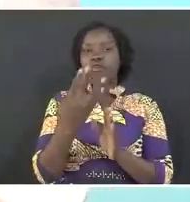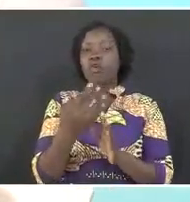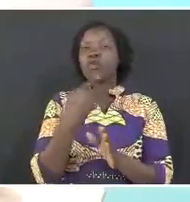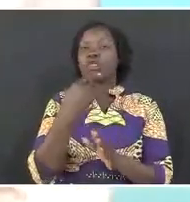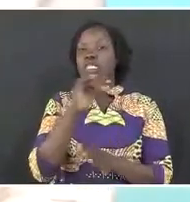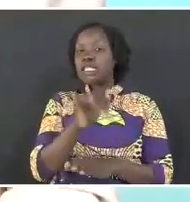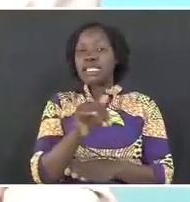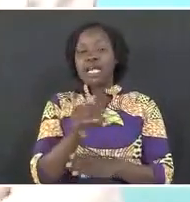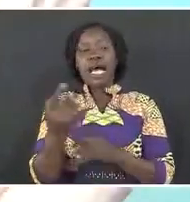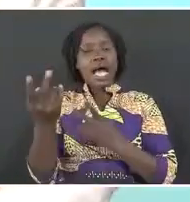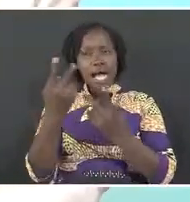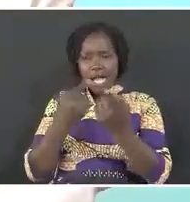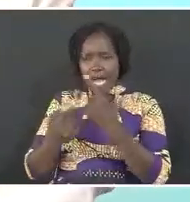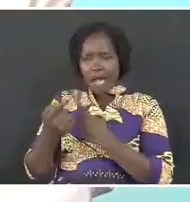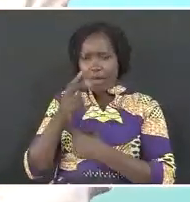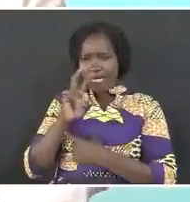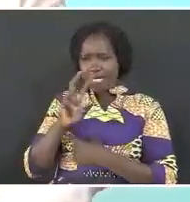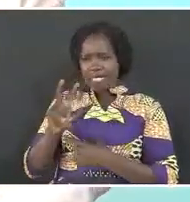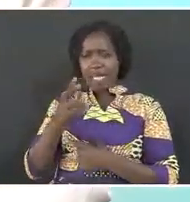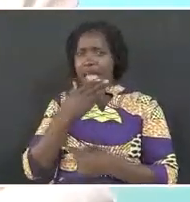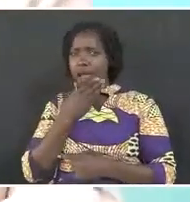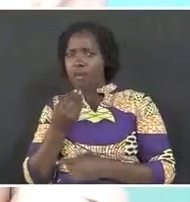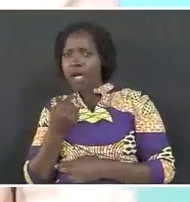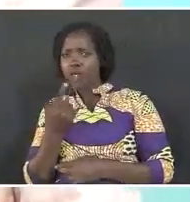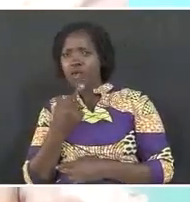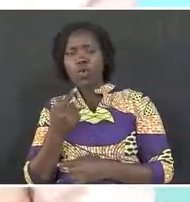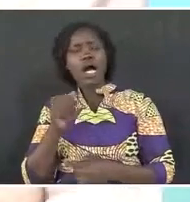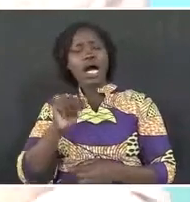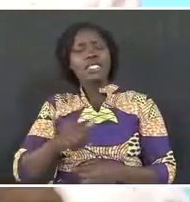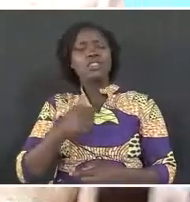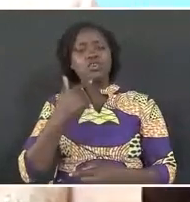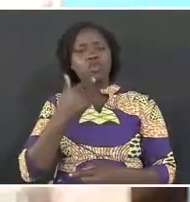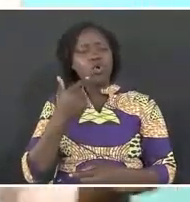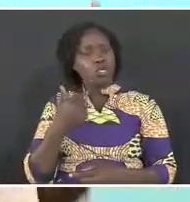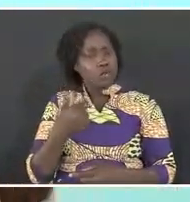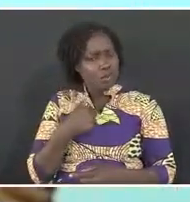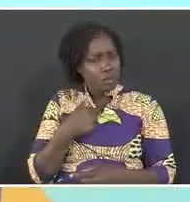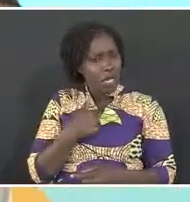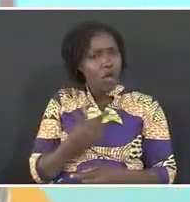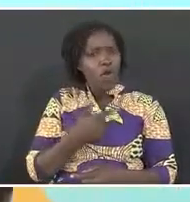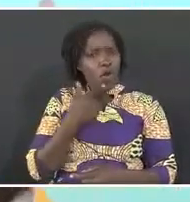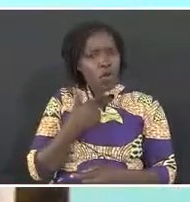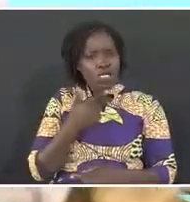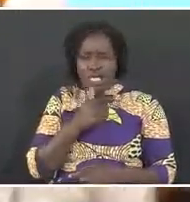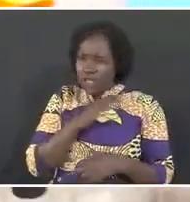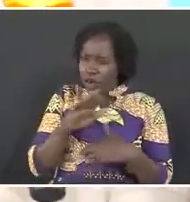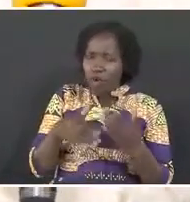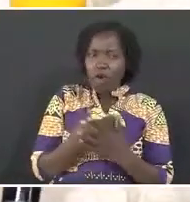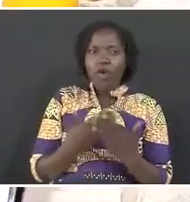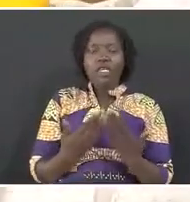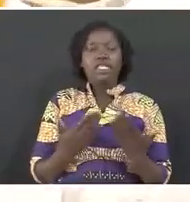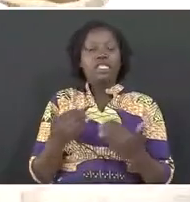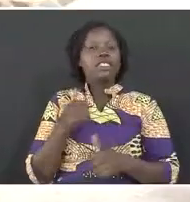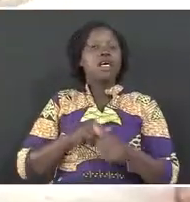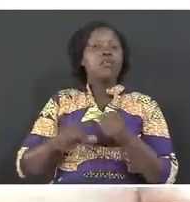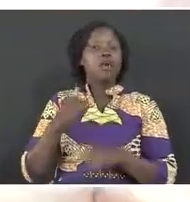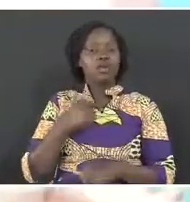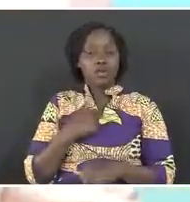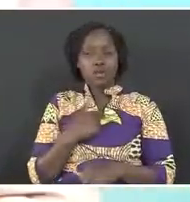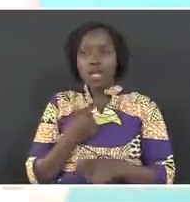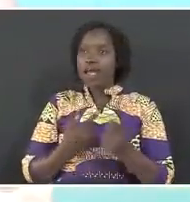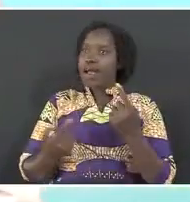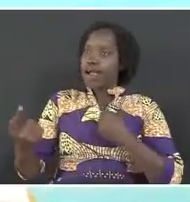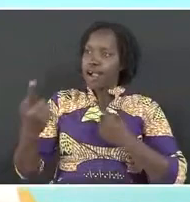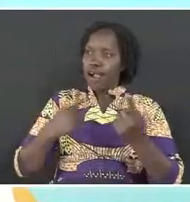said, come and see a man who has told me, who has said all things about me.